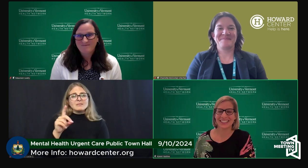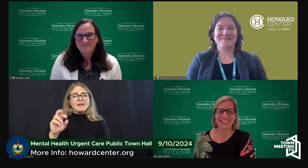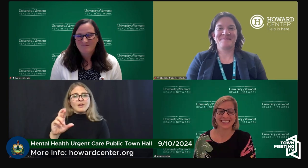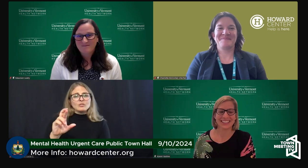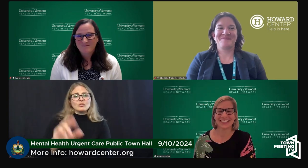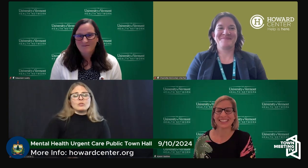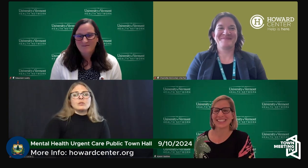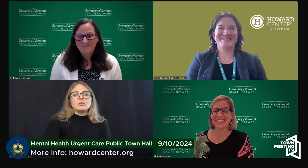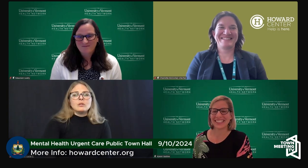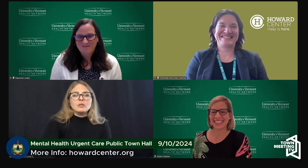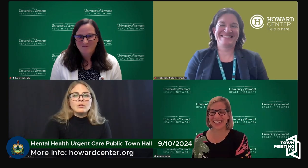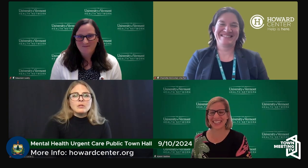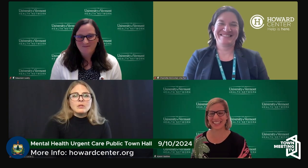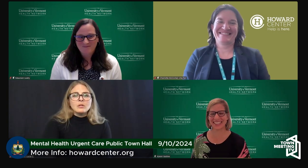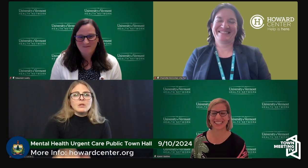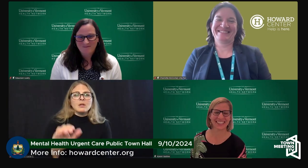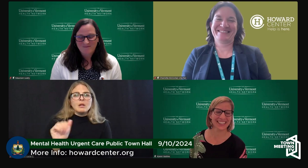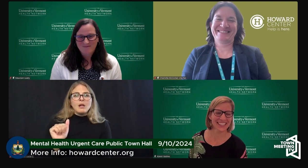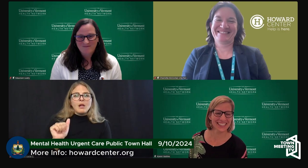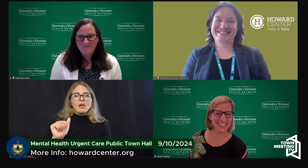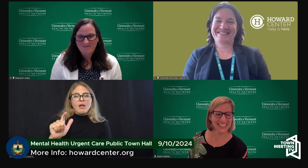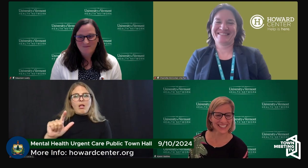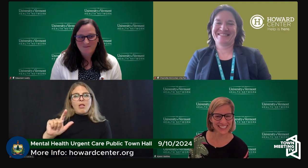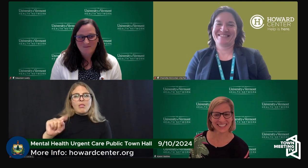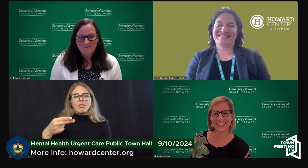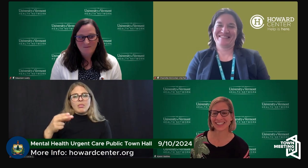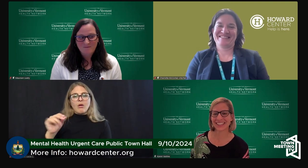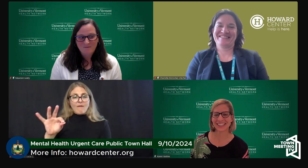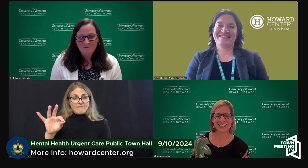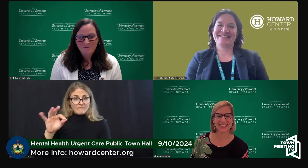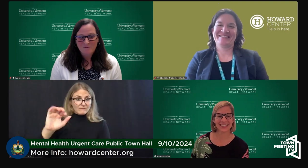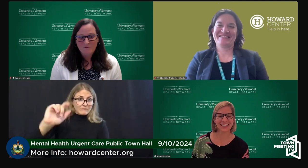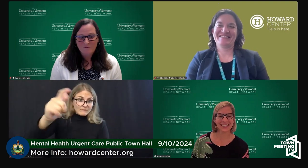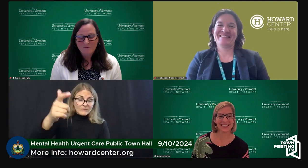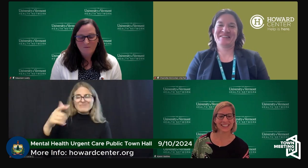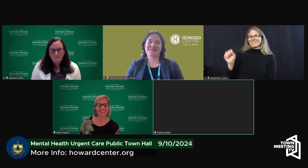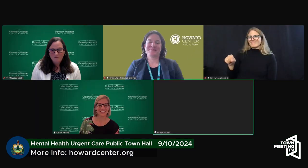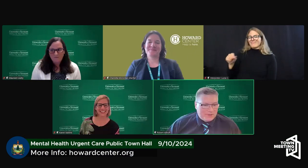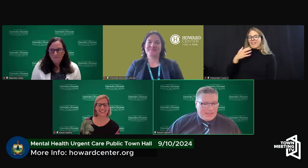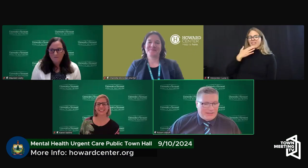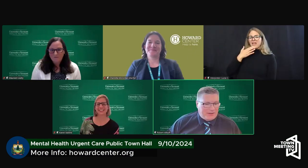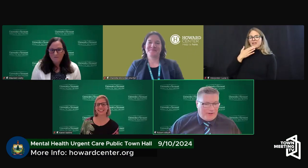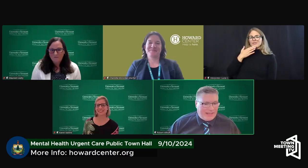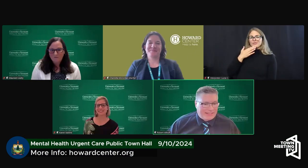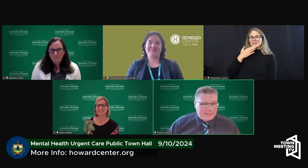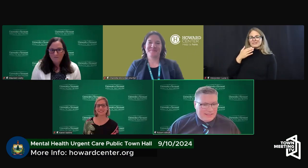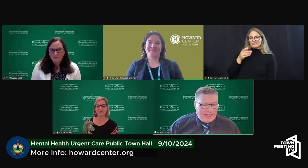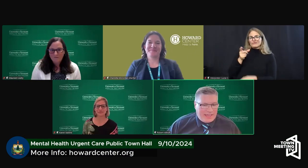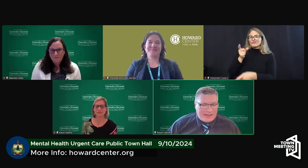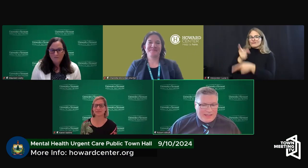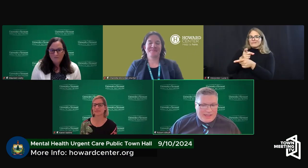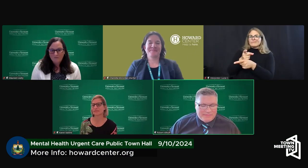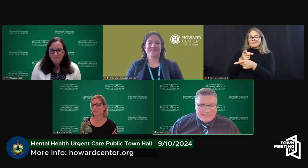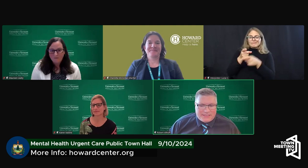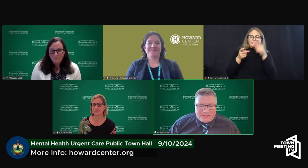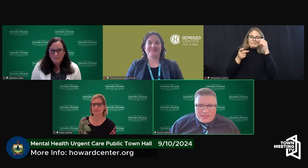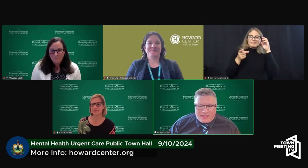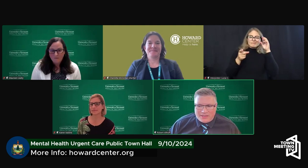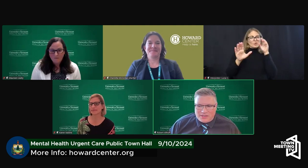I thought that one might come to me, Karen. Yeah, thank you for the question. You're 100% correct that